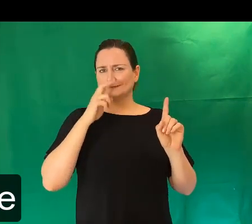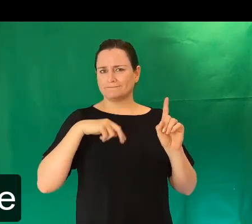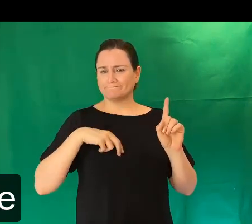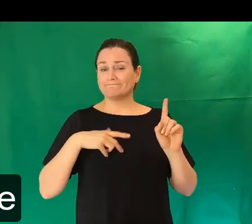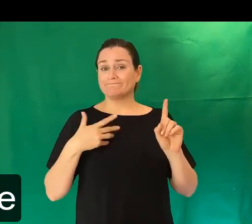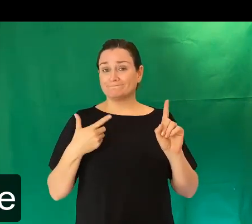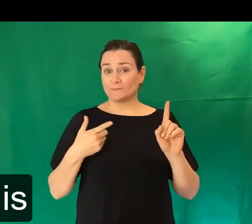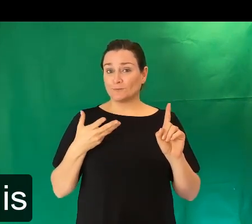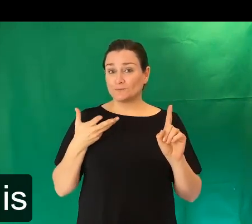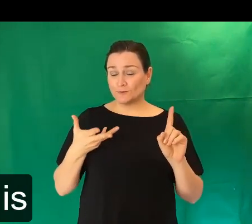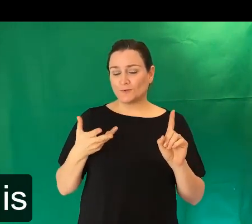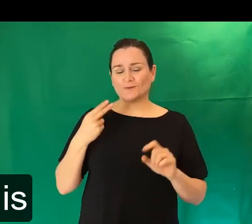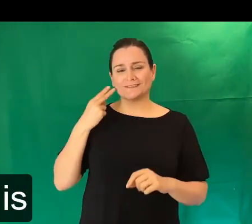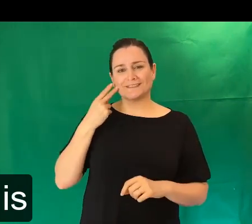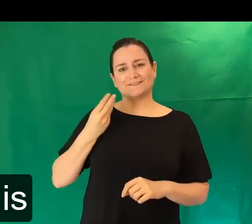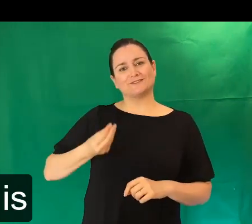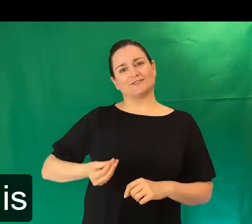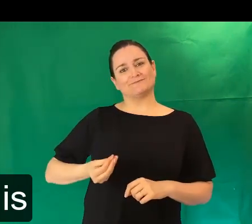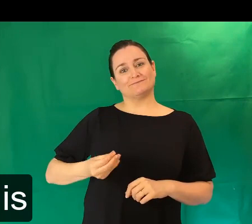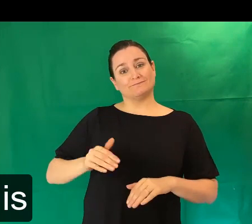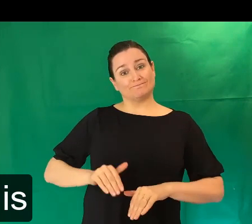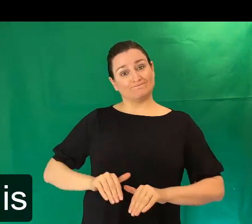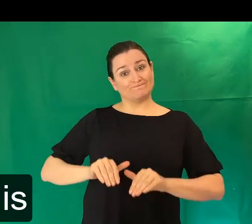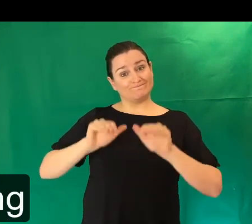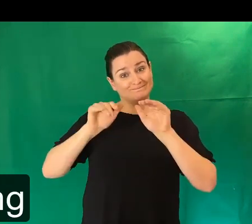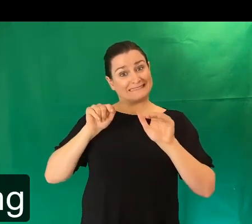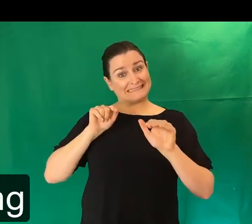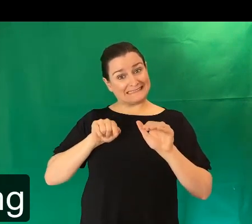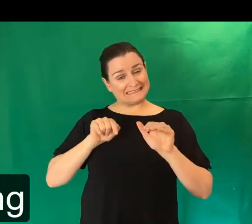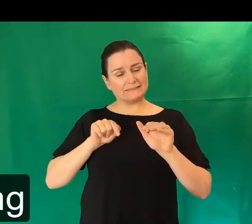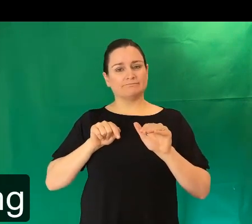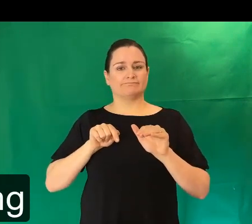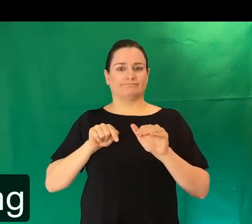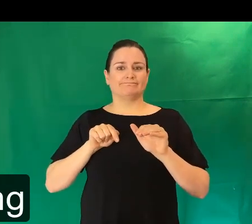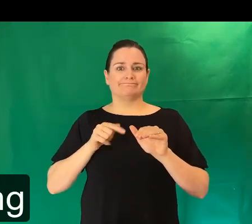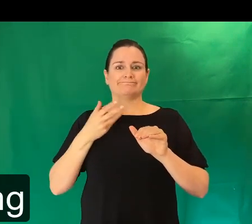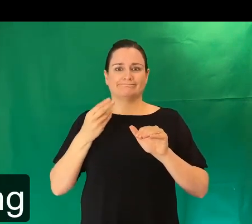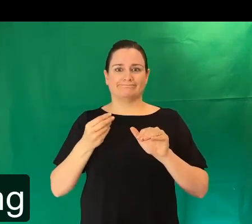This is a typical example of a deaf child growing up to be what is called